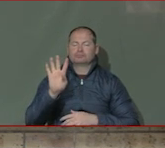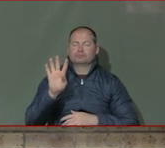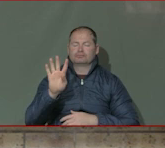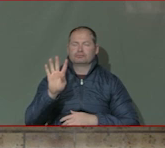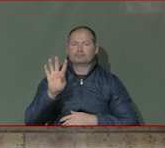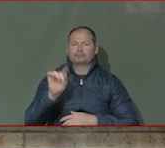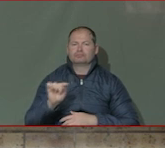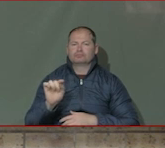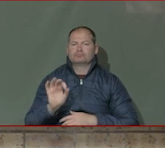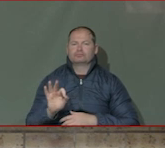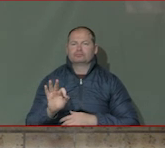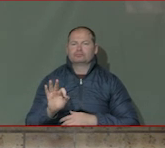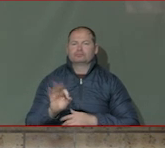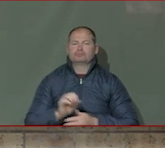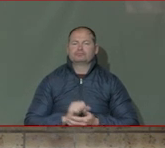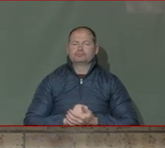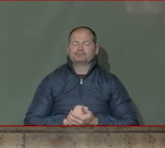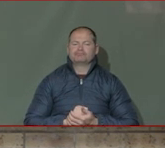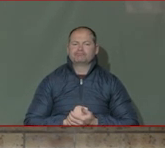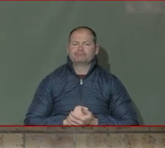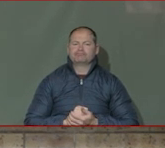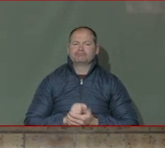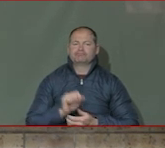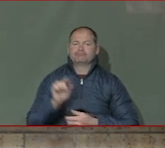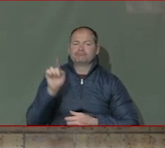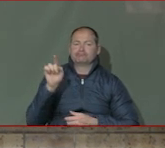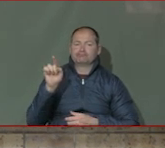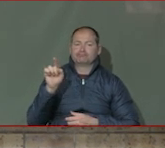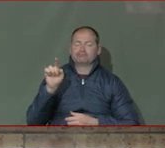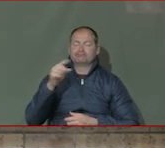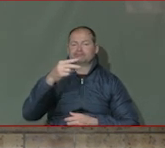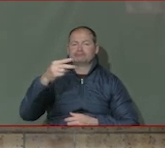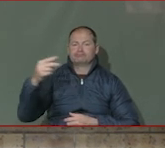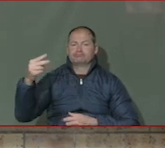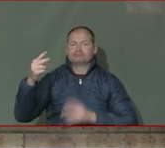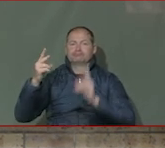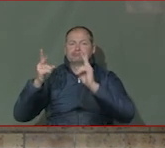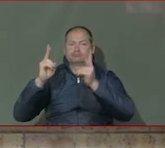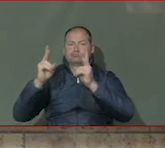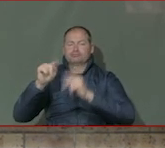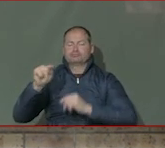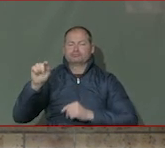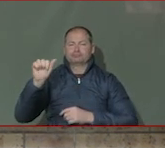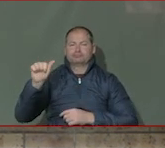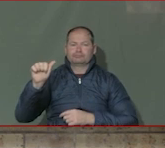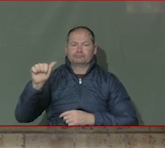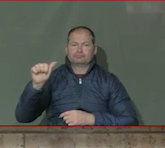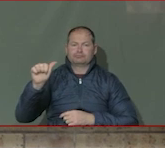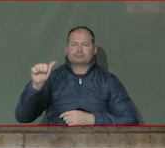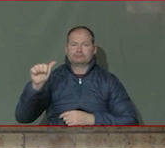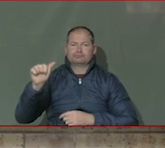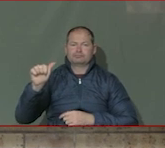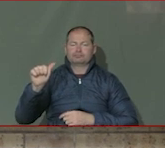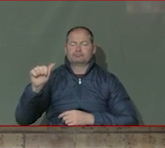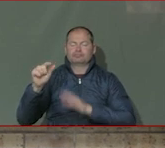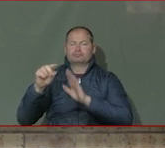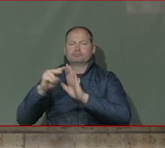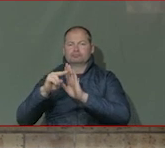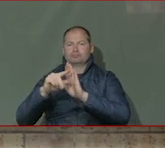3. This here is equal to 12 over 6, which is equal to negative 2.